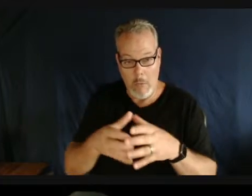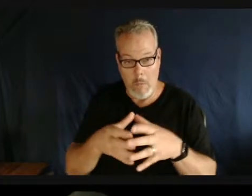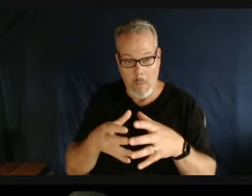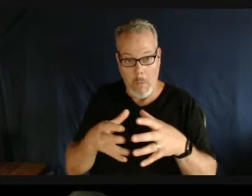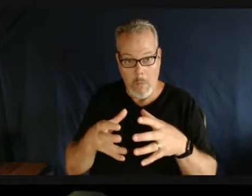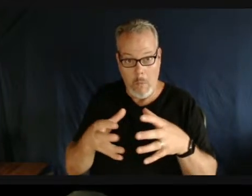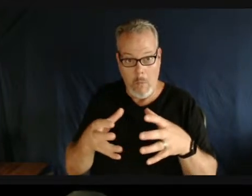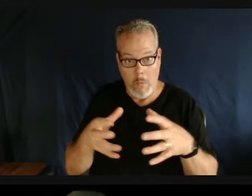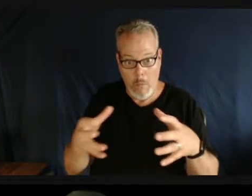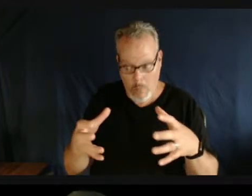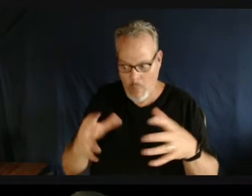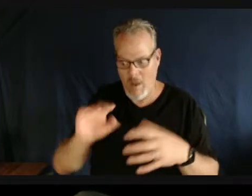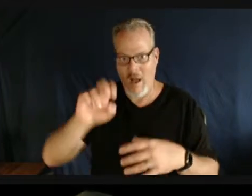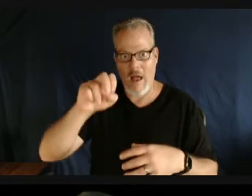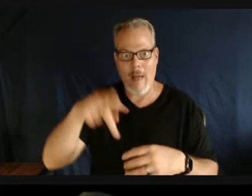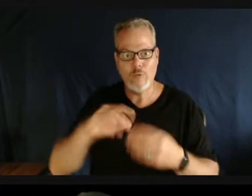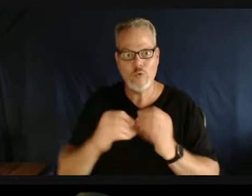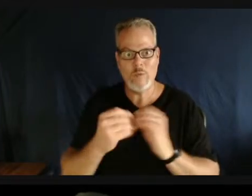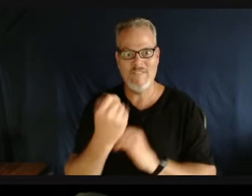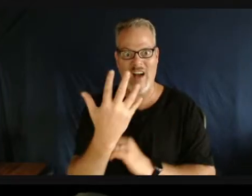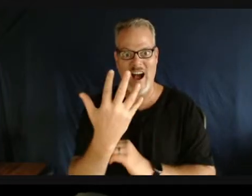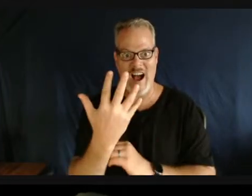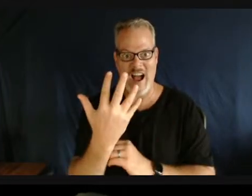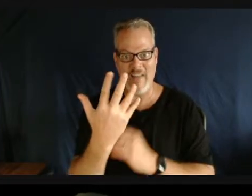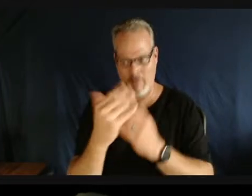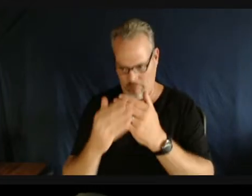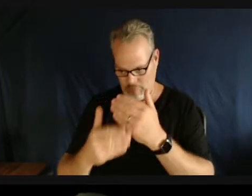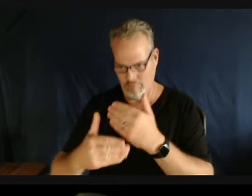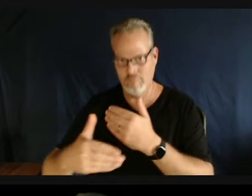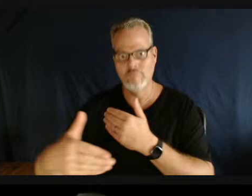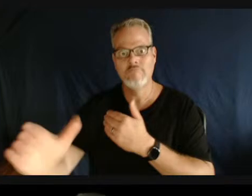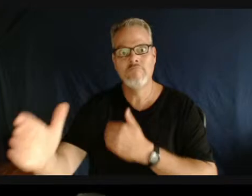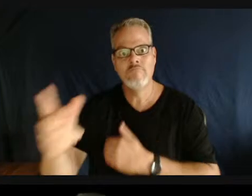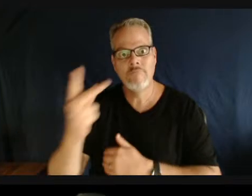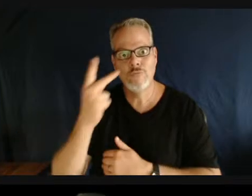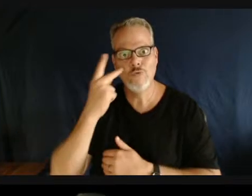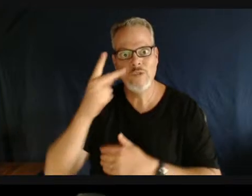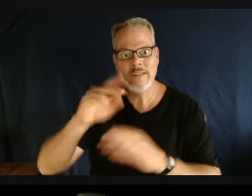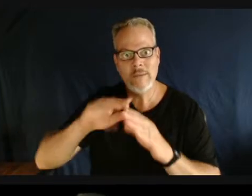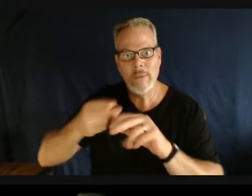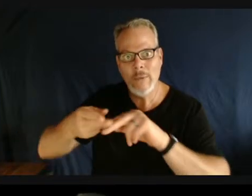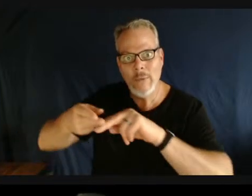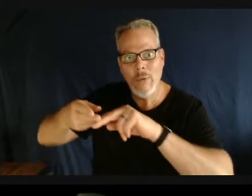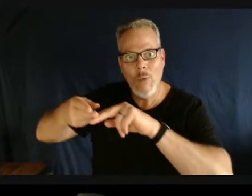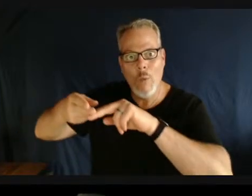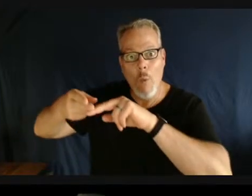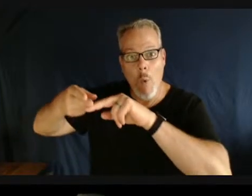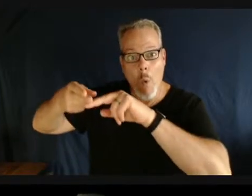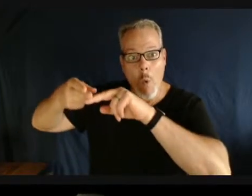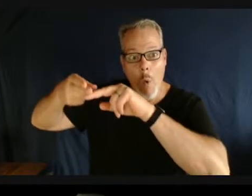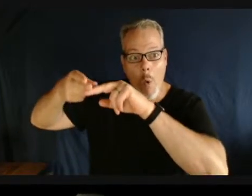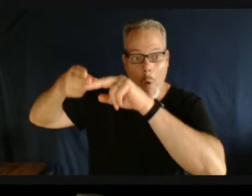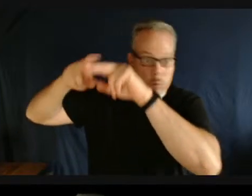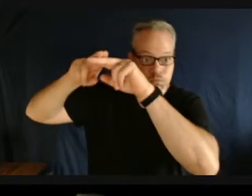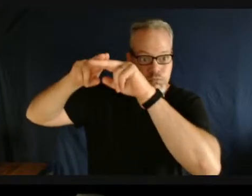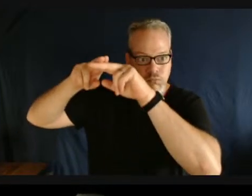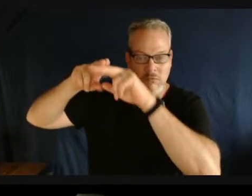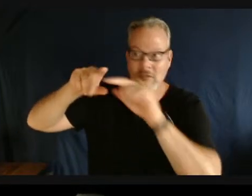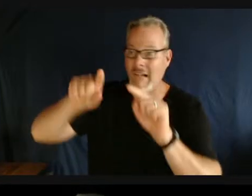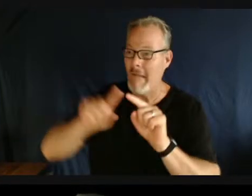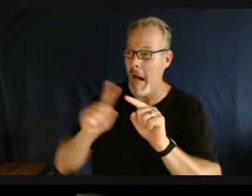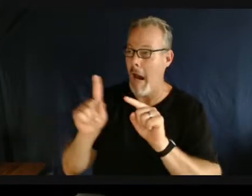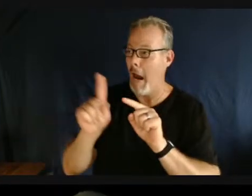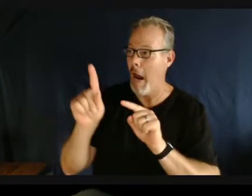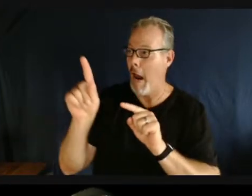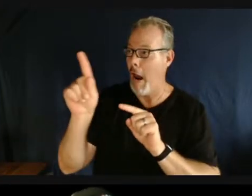on seems to be a cleaner pattern. So for episode 5 and on, you can see this stepwise increase here in the fountains. So